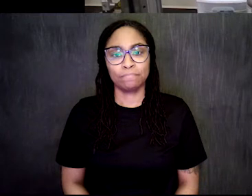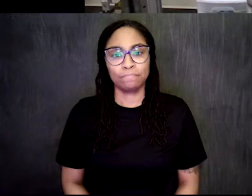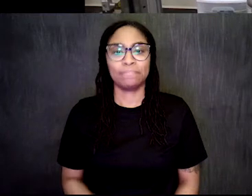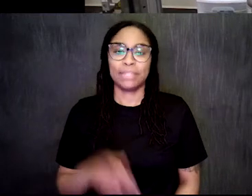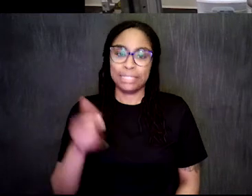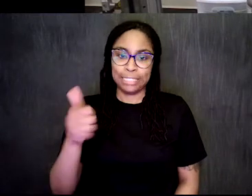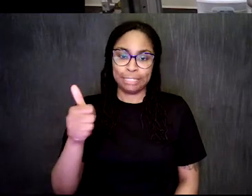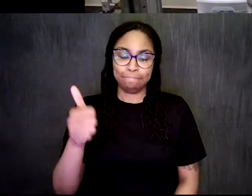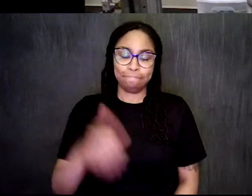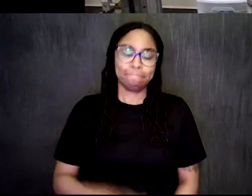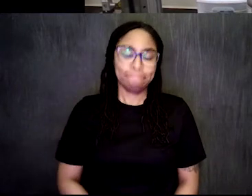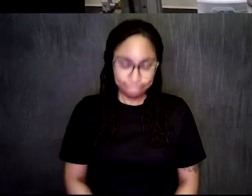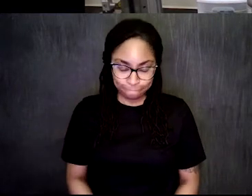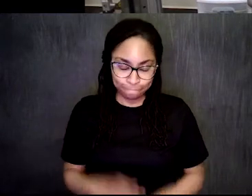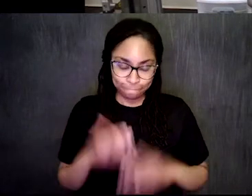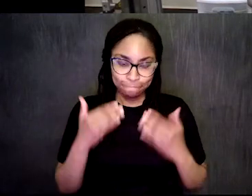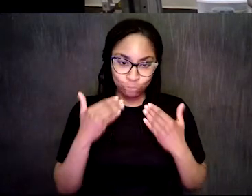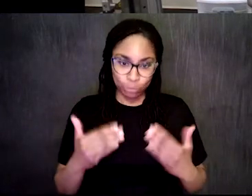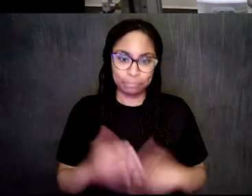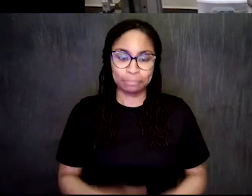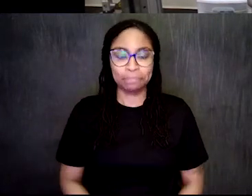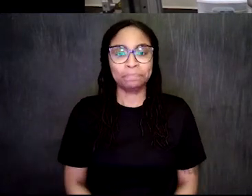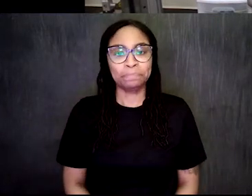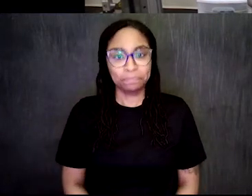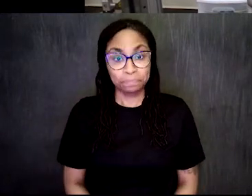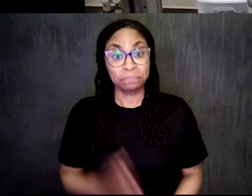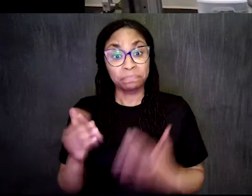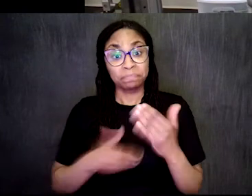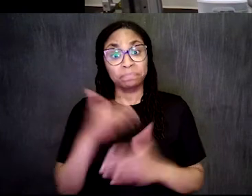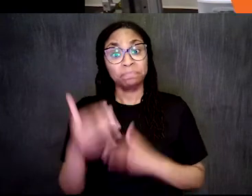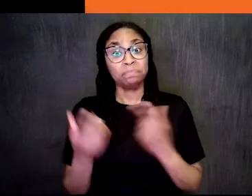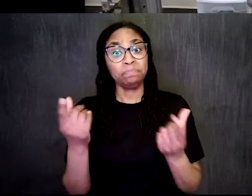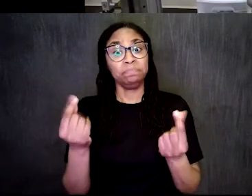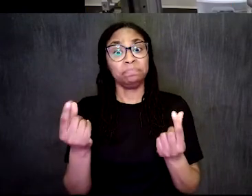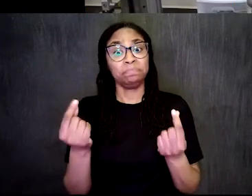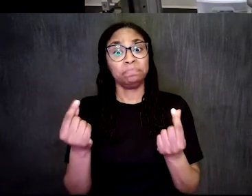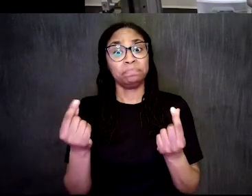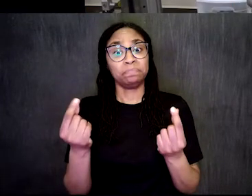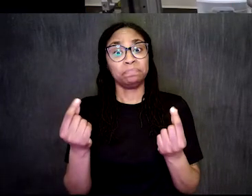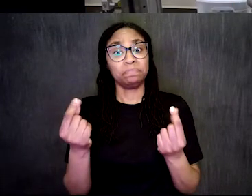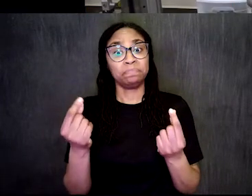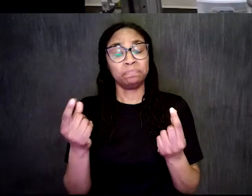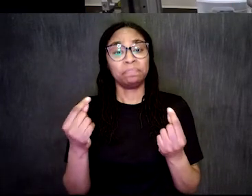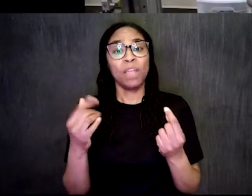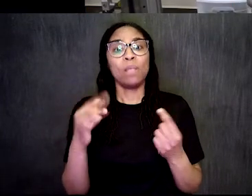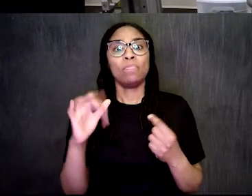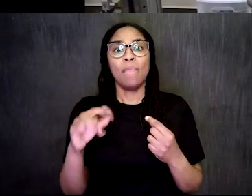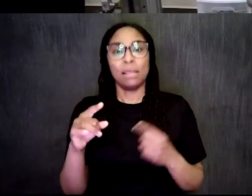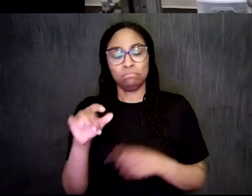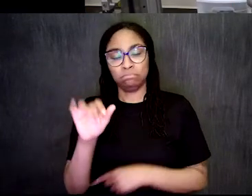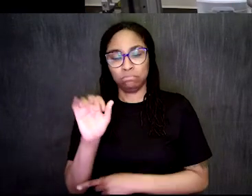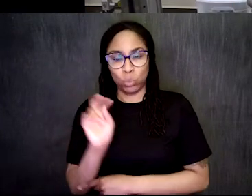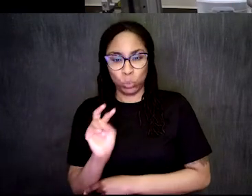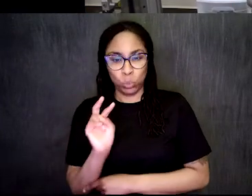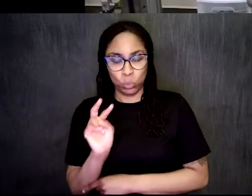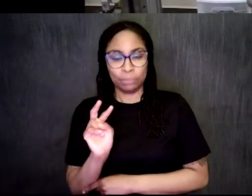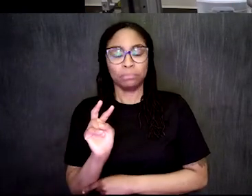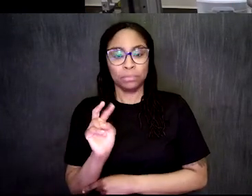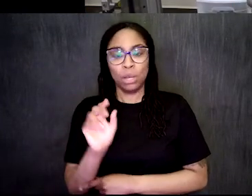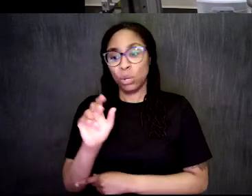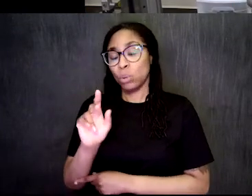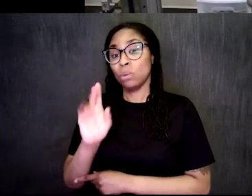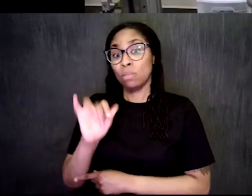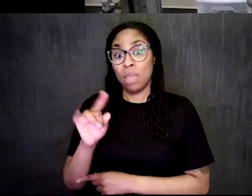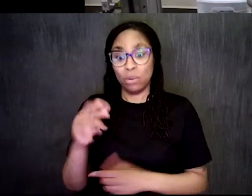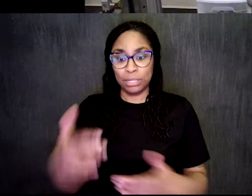that low back into the mat. 10. Good. Next one we're going to do is we're going to do knees to your chest